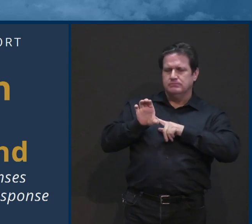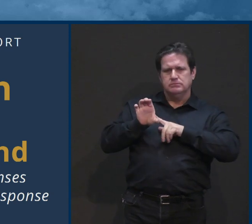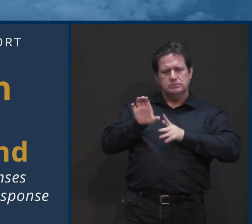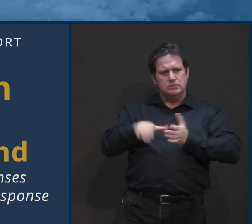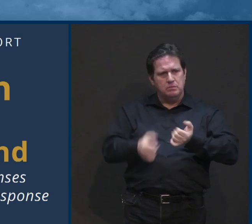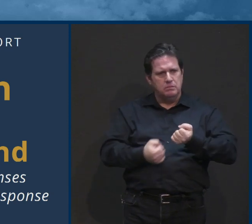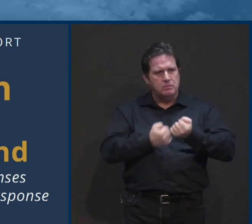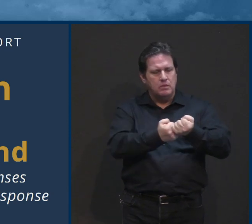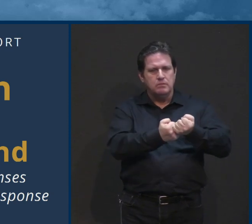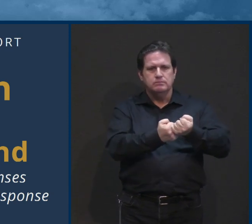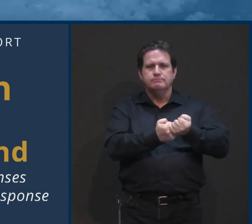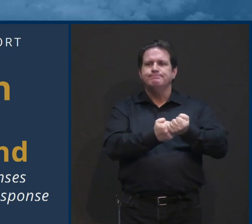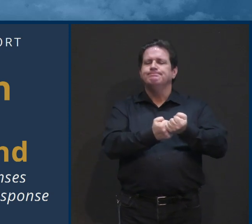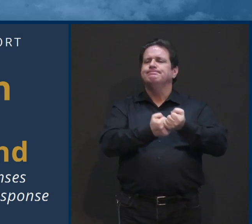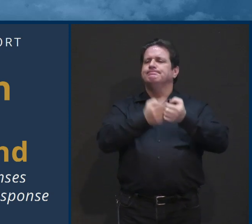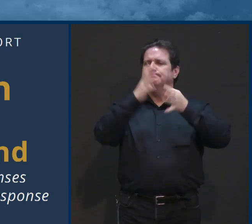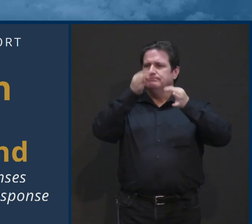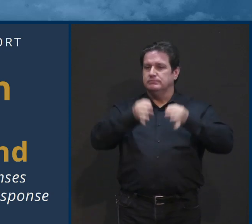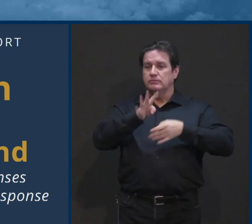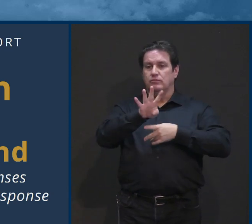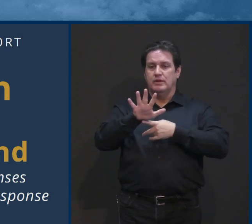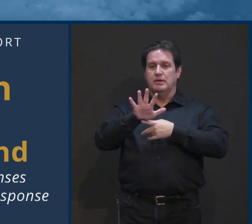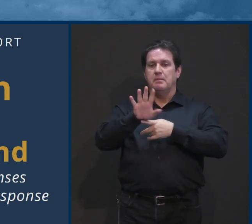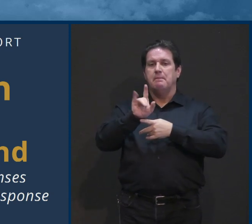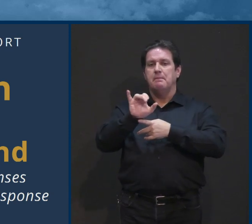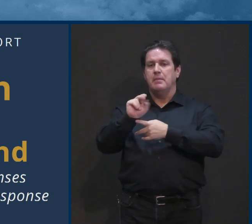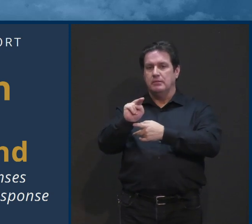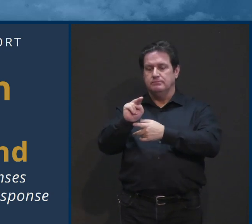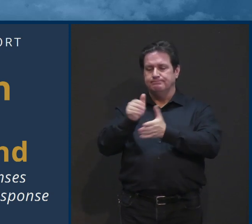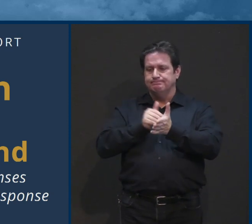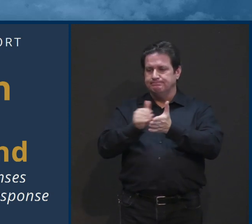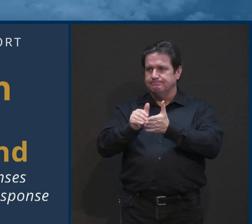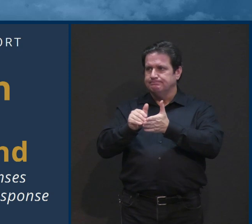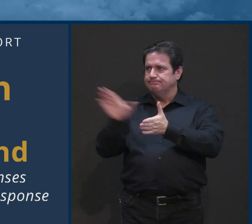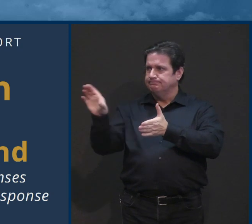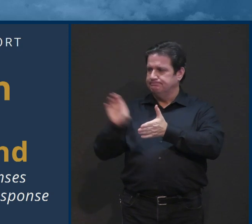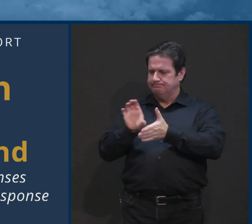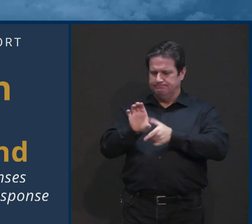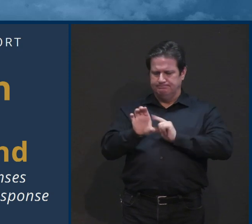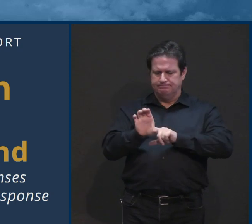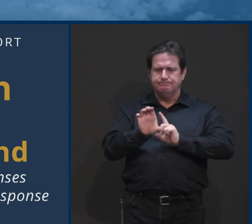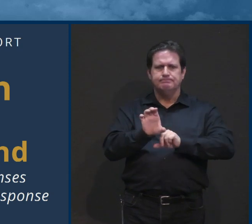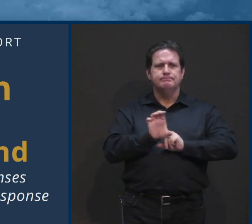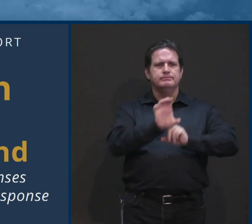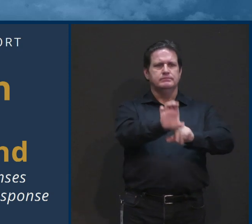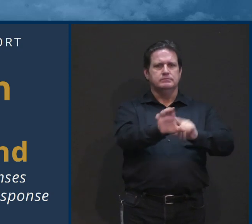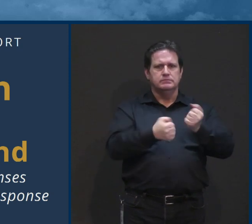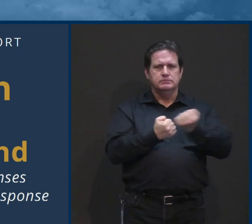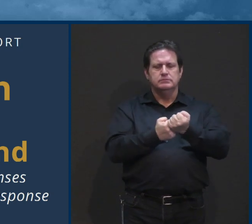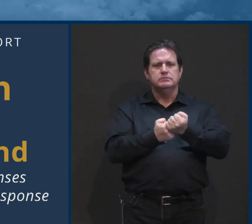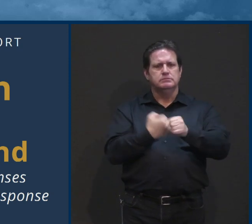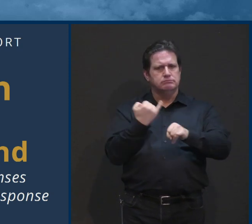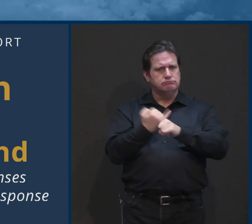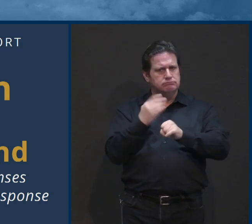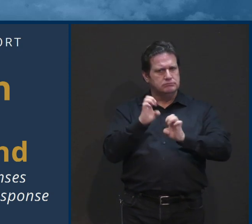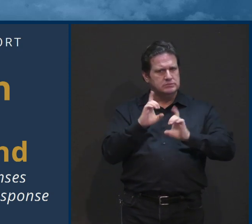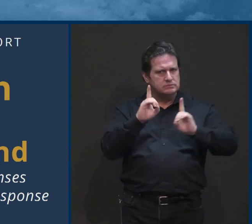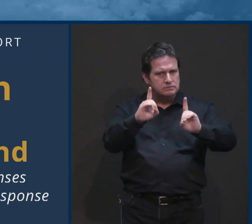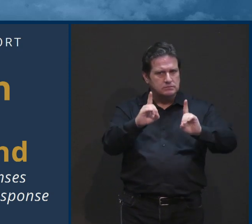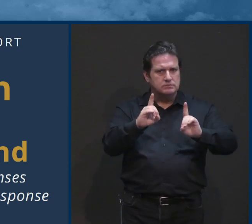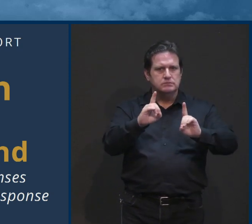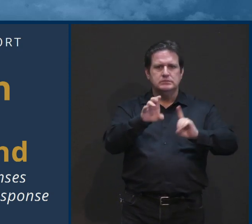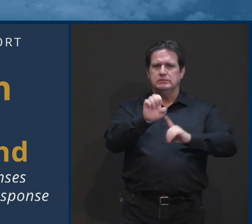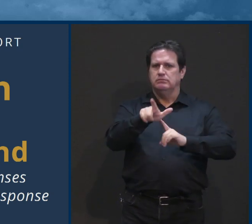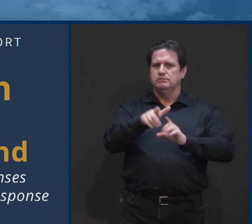and we have decided to use $45 million of CARES Act funding to support our institutions of higher education here